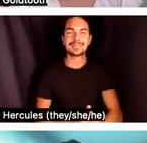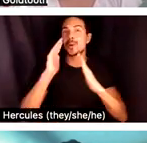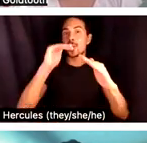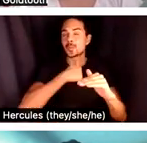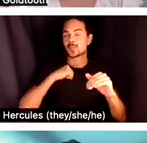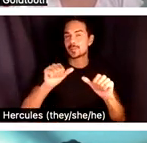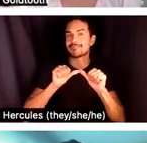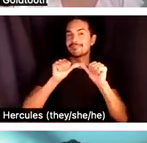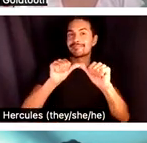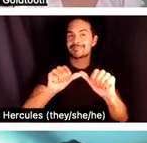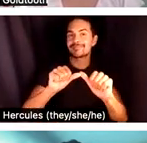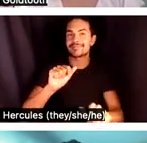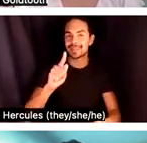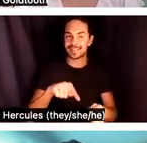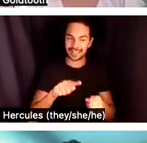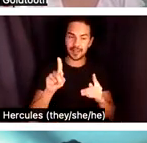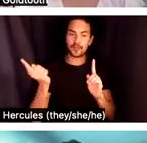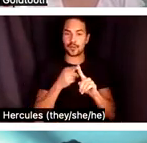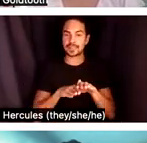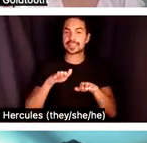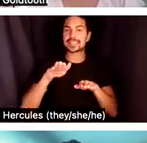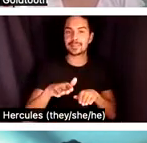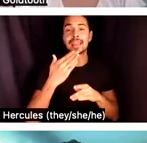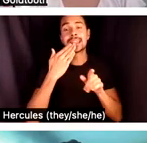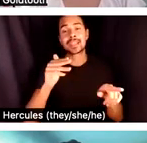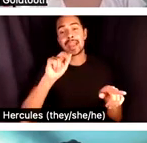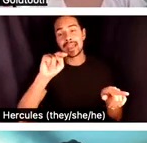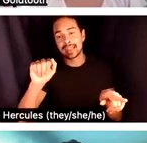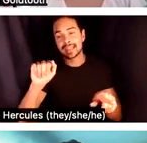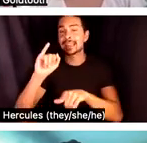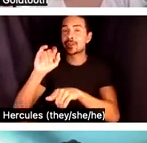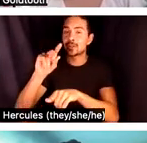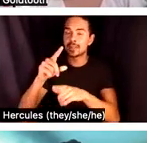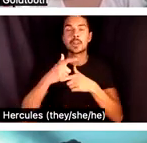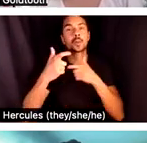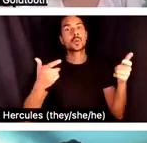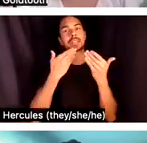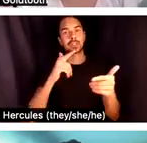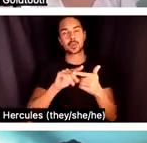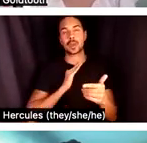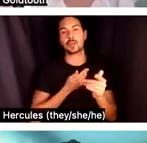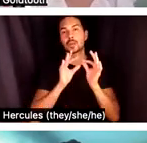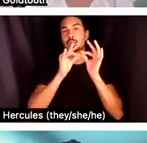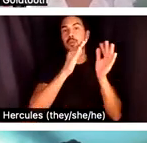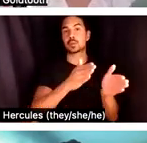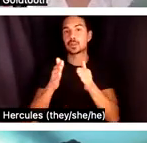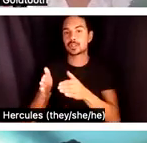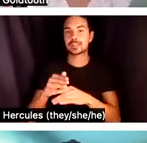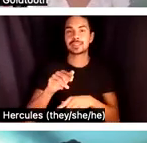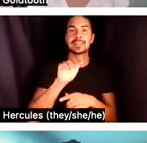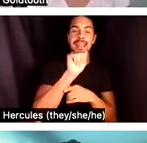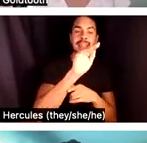as that first step. And so thank you, Anna. Thank you, Ingrid. Huge thank you to our ASL interpreters,